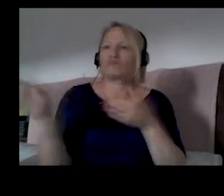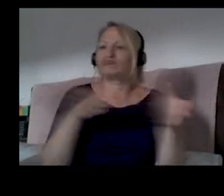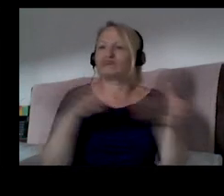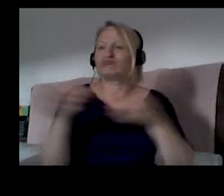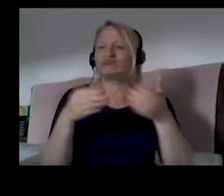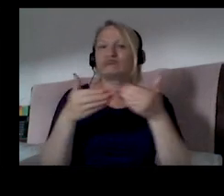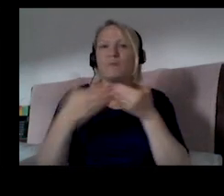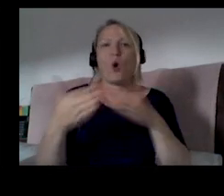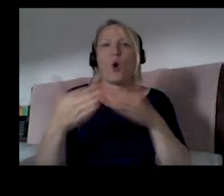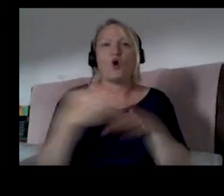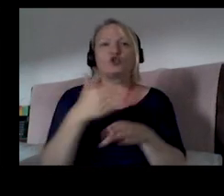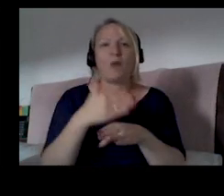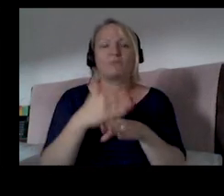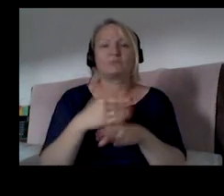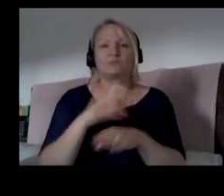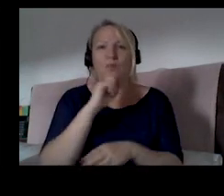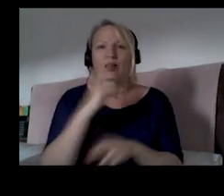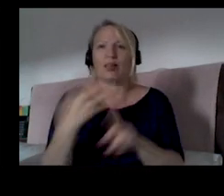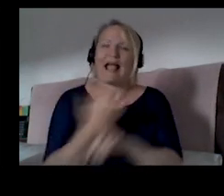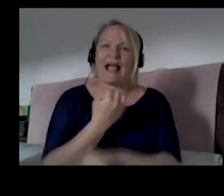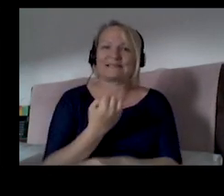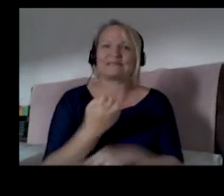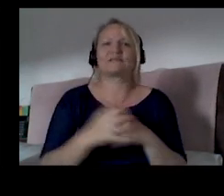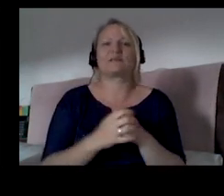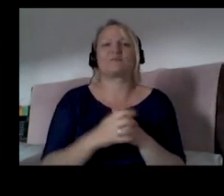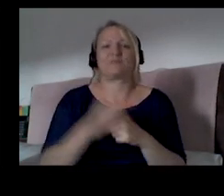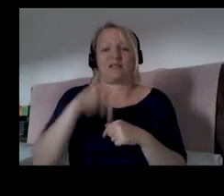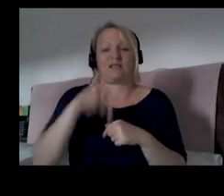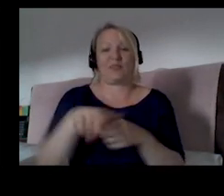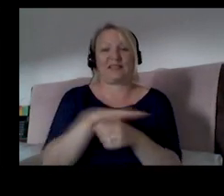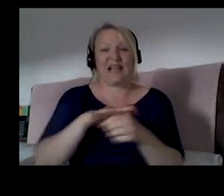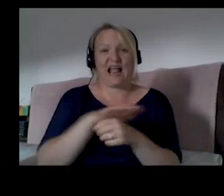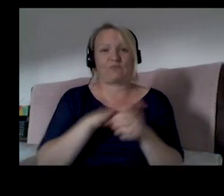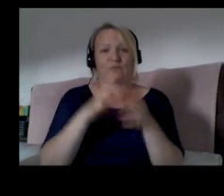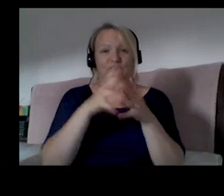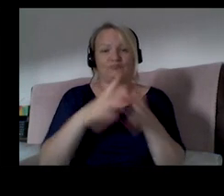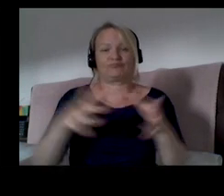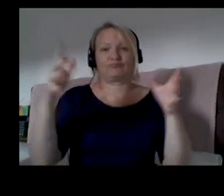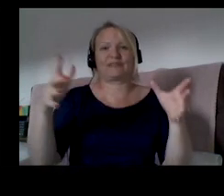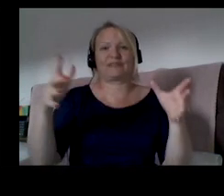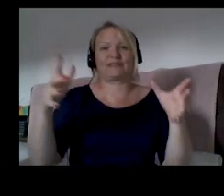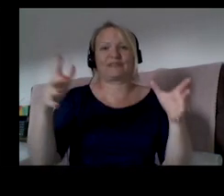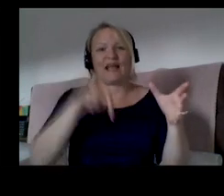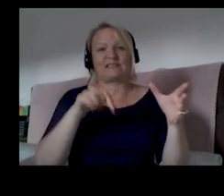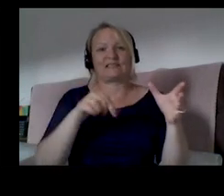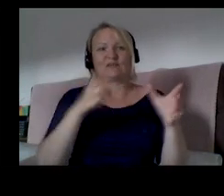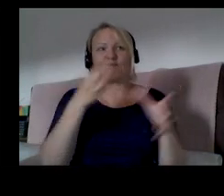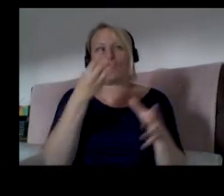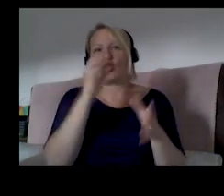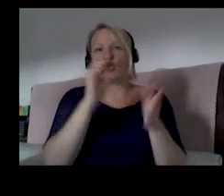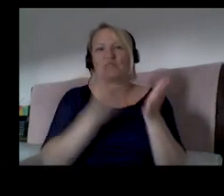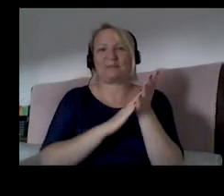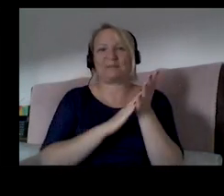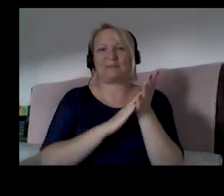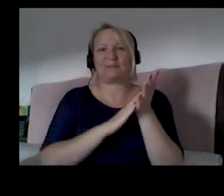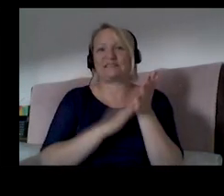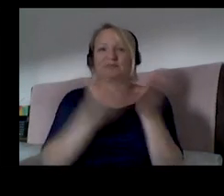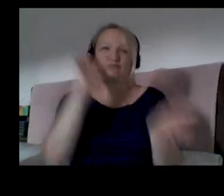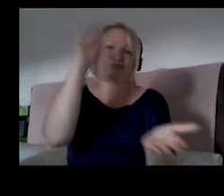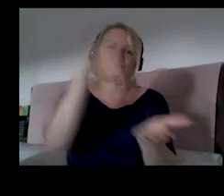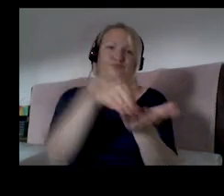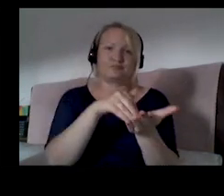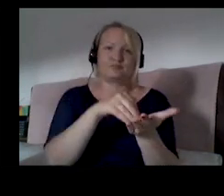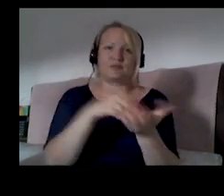this brings within a 30-minute and 60-minute commute of your local area. In this area, the largest increase